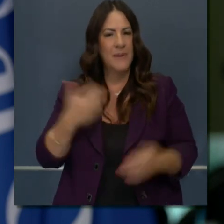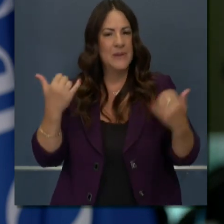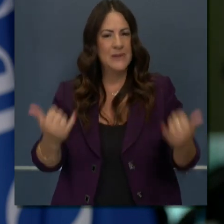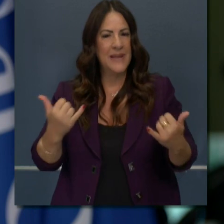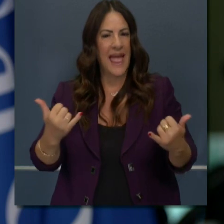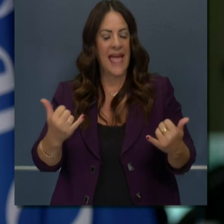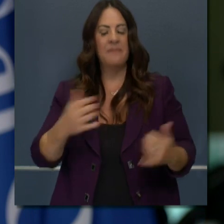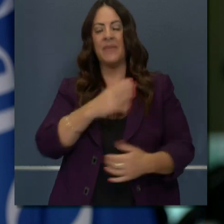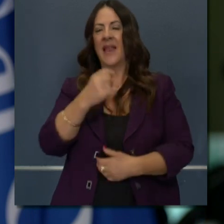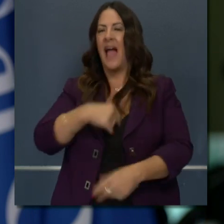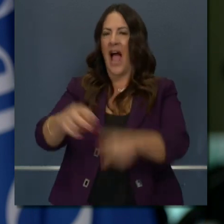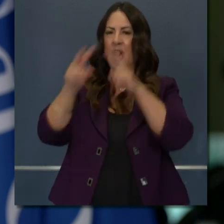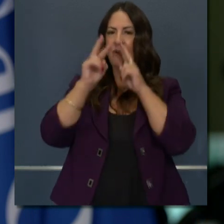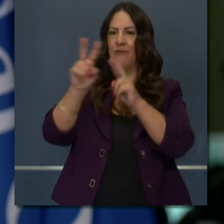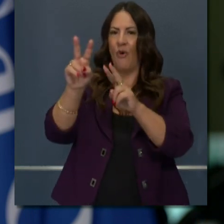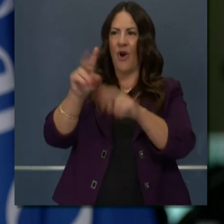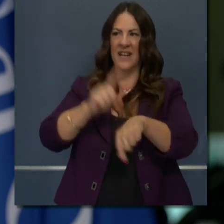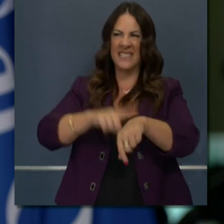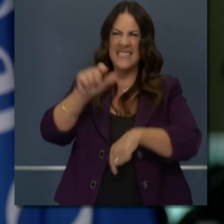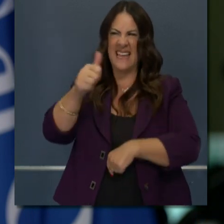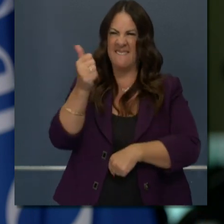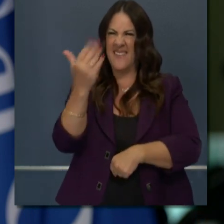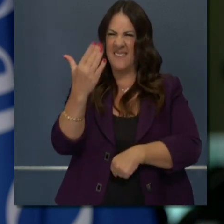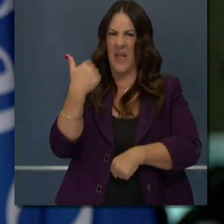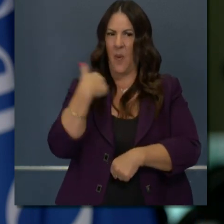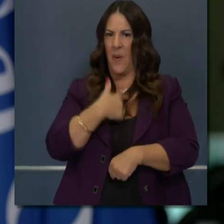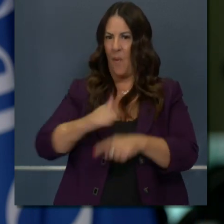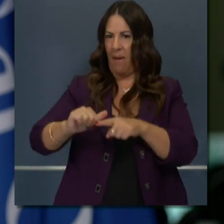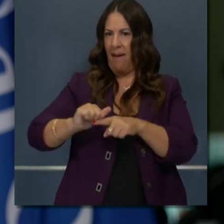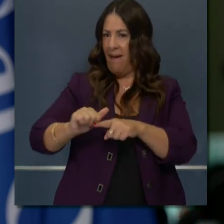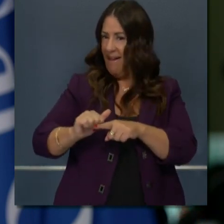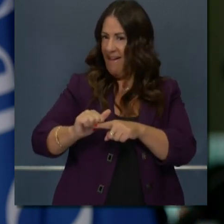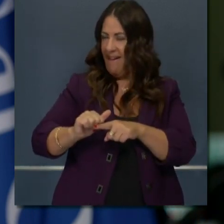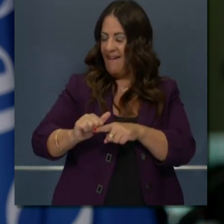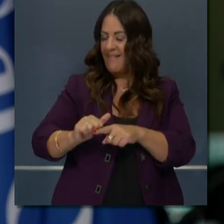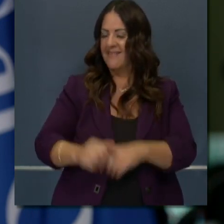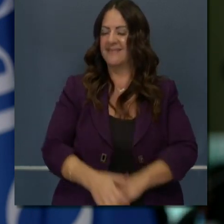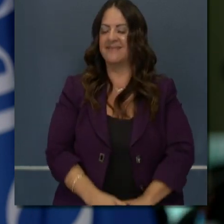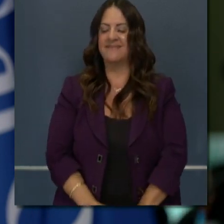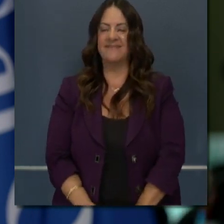look forward to the 10:15 earthquake drill. Thank you.